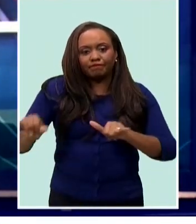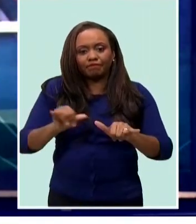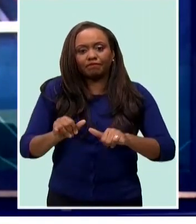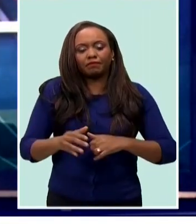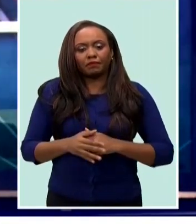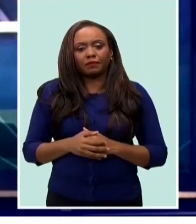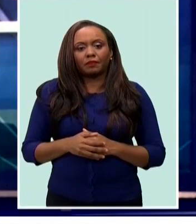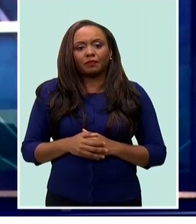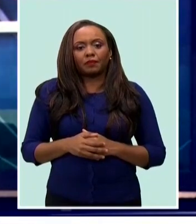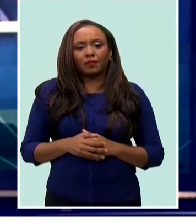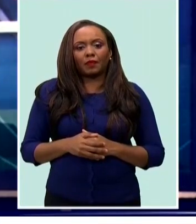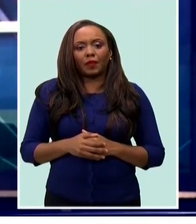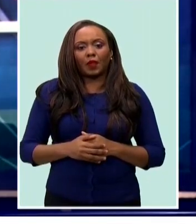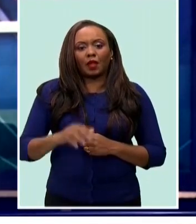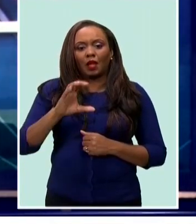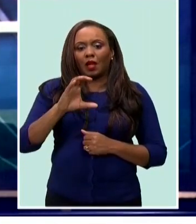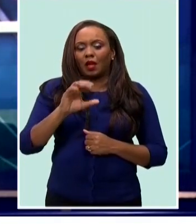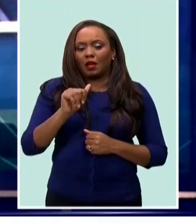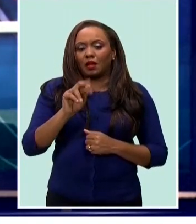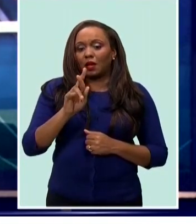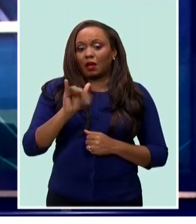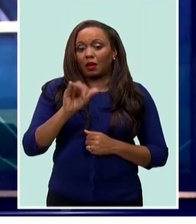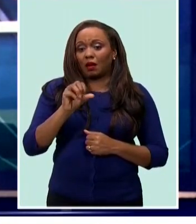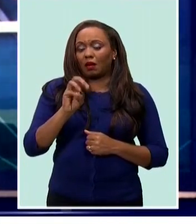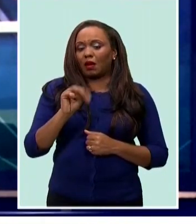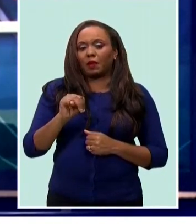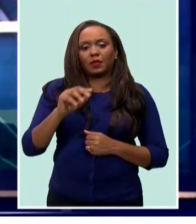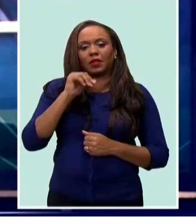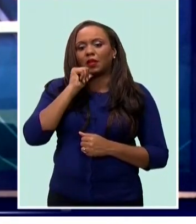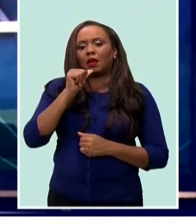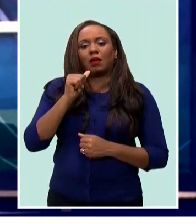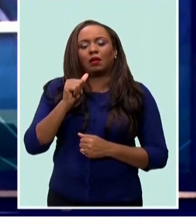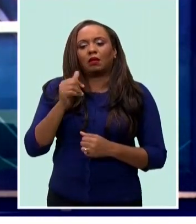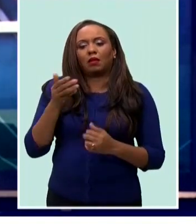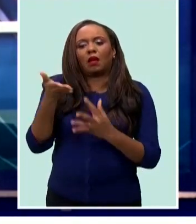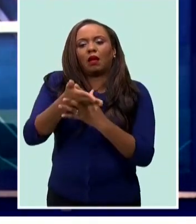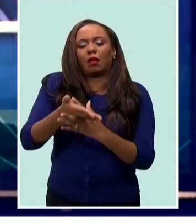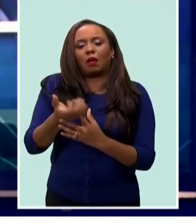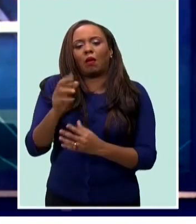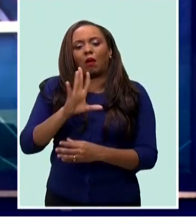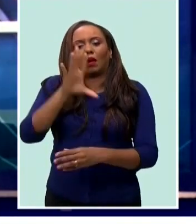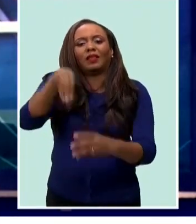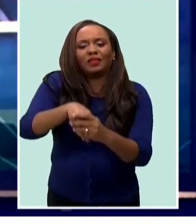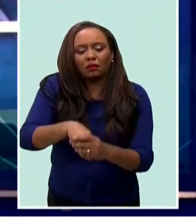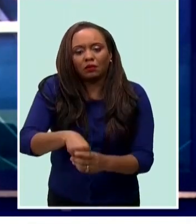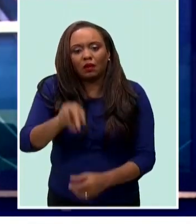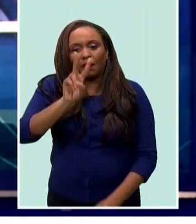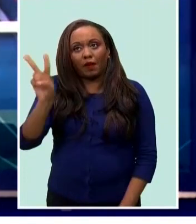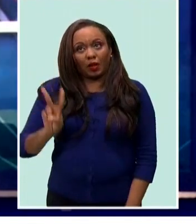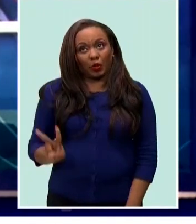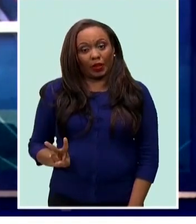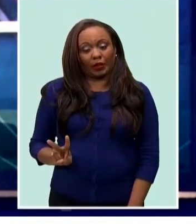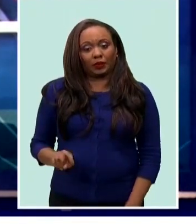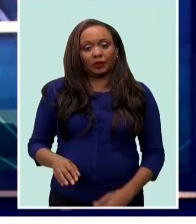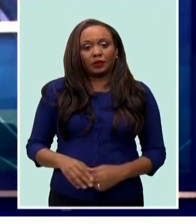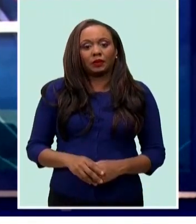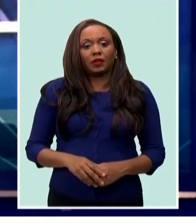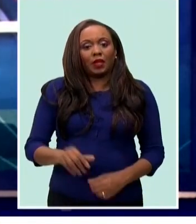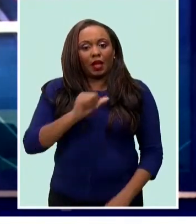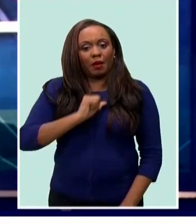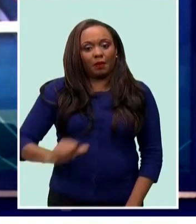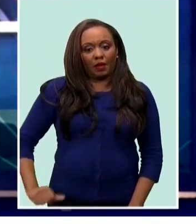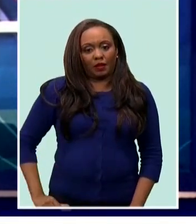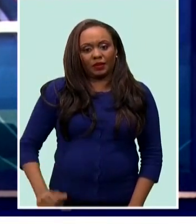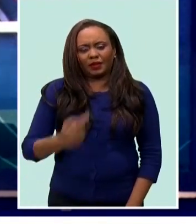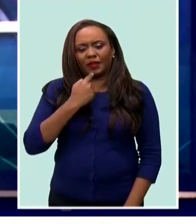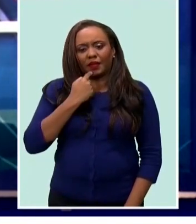maintaining its non-interventionist and non-interference stance to the ongoing political impasse in Venezuela. Secretary General Ambassador Erwin LaRocque